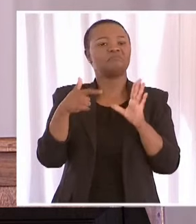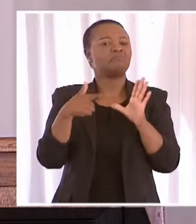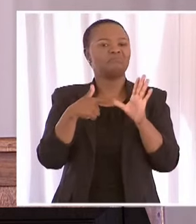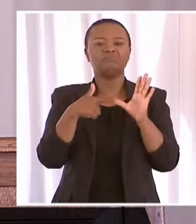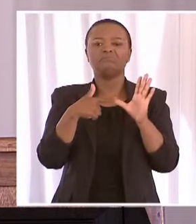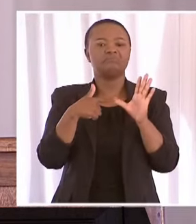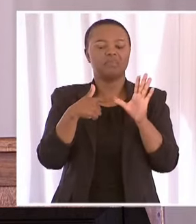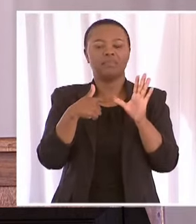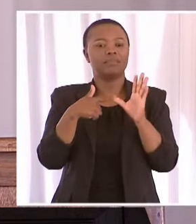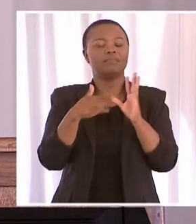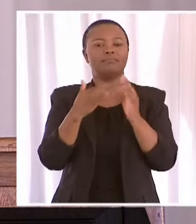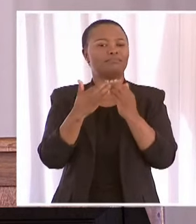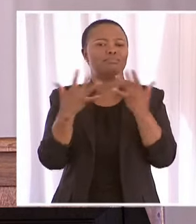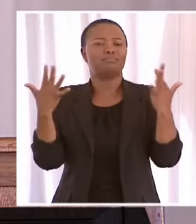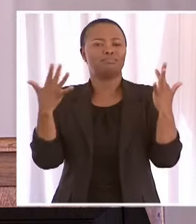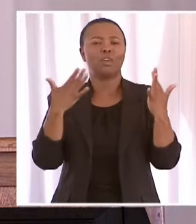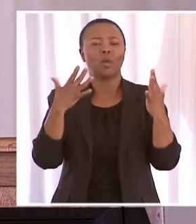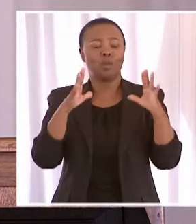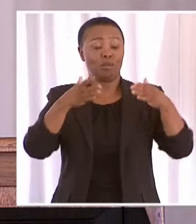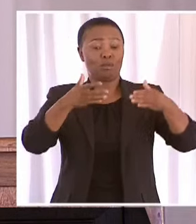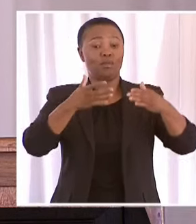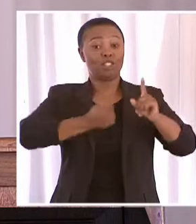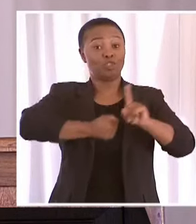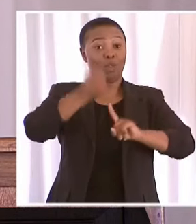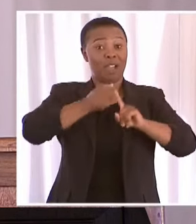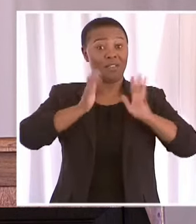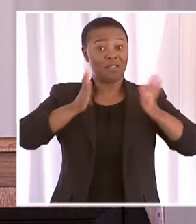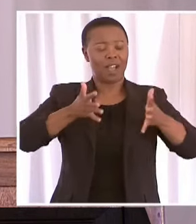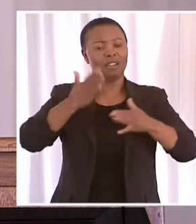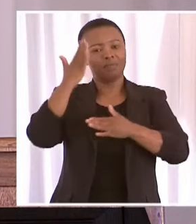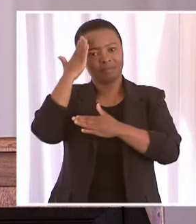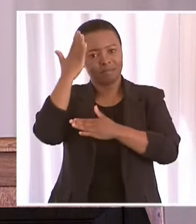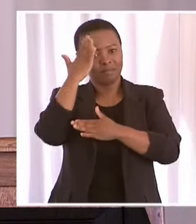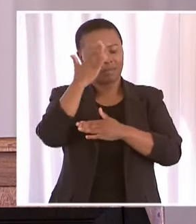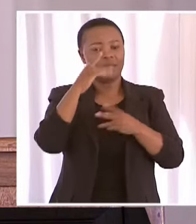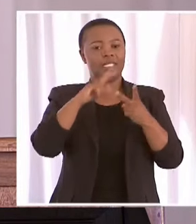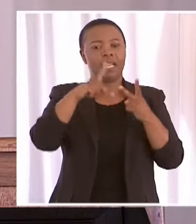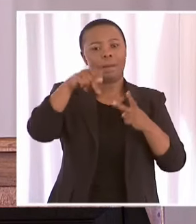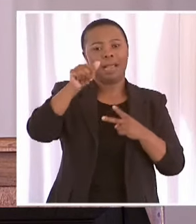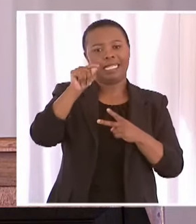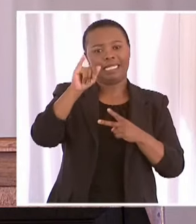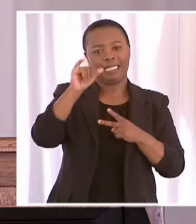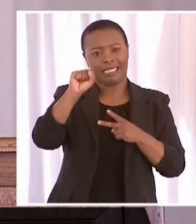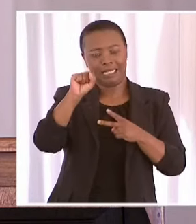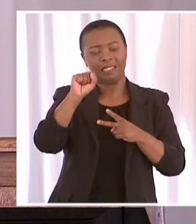and the many martyrs of our struggle and fraternal parties.